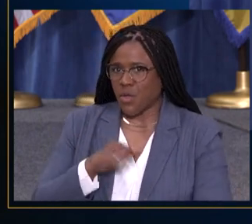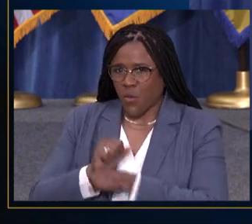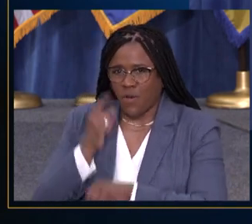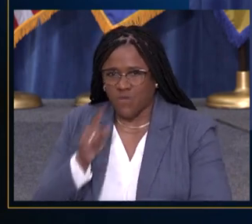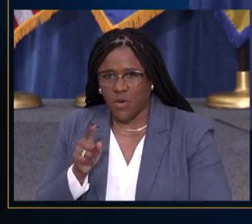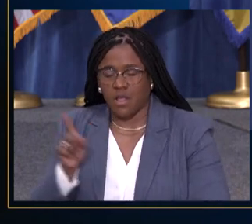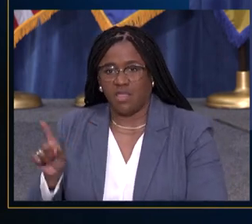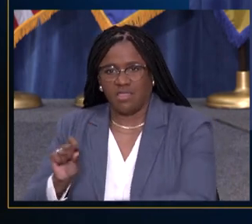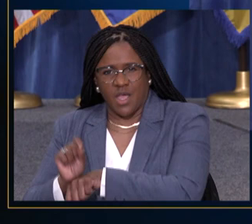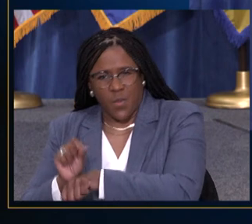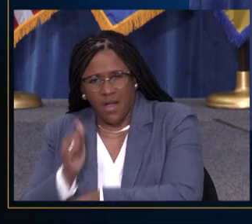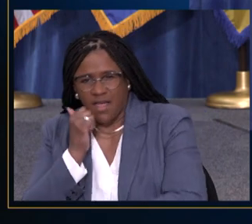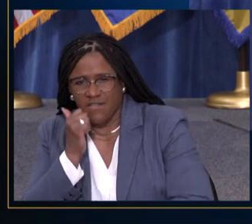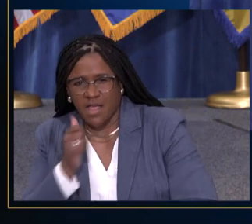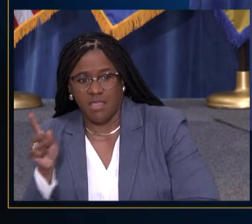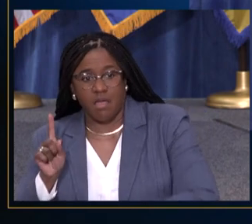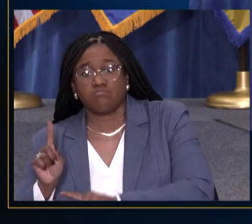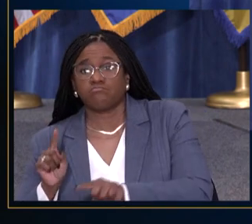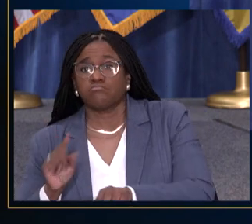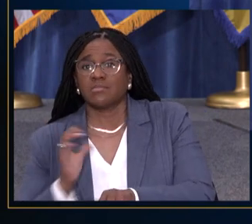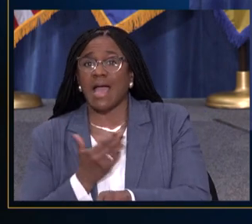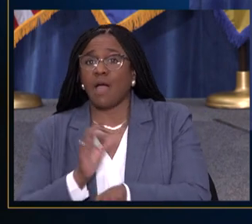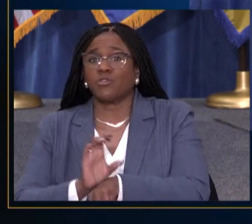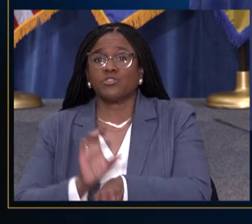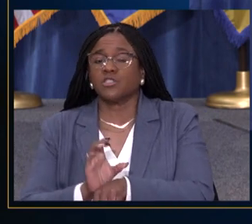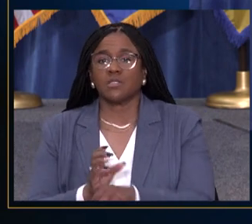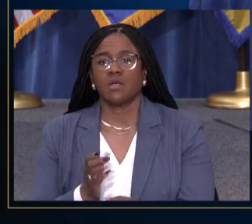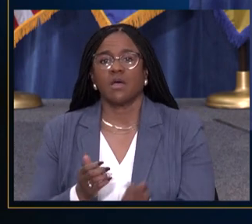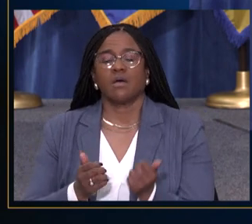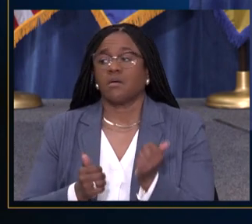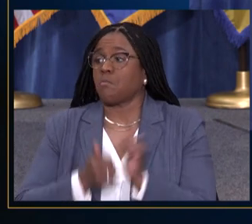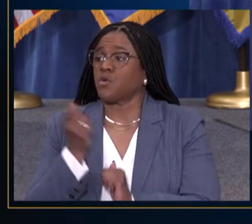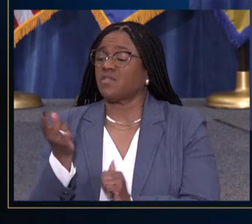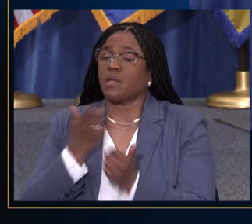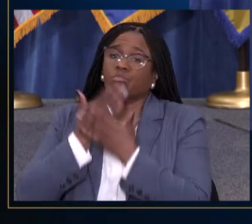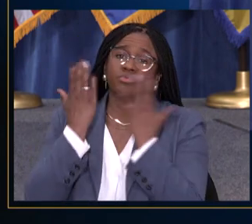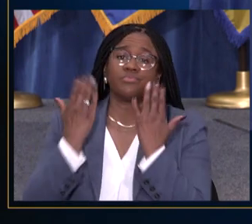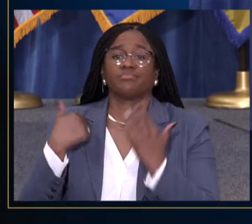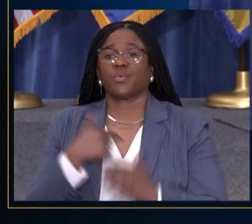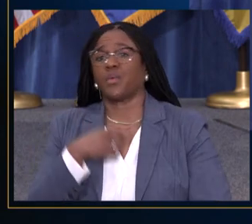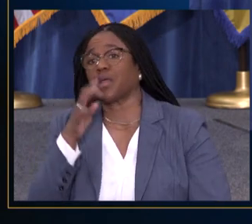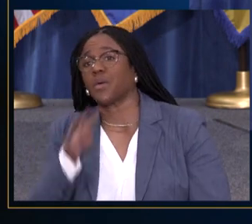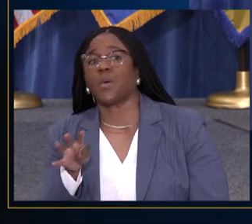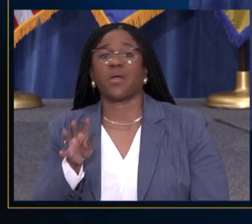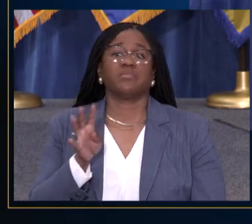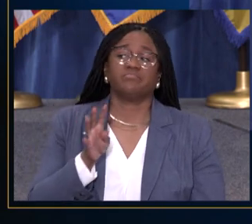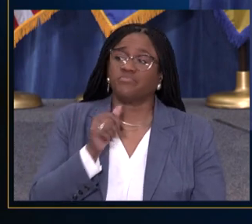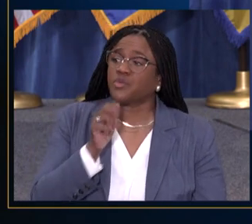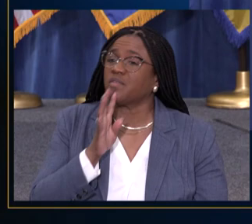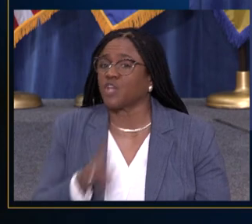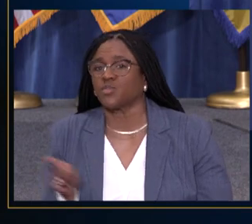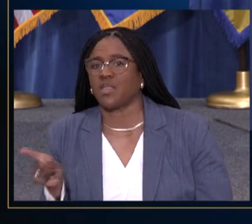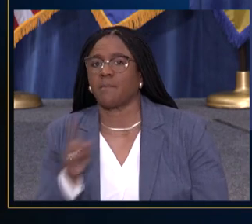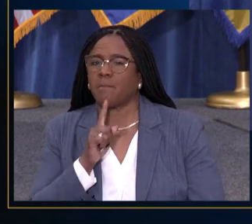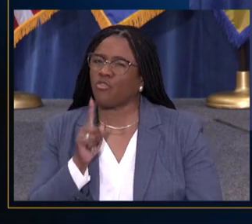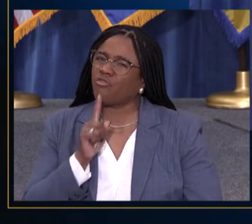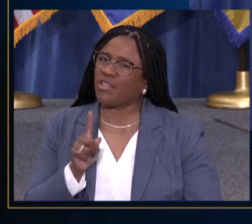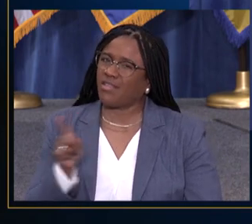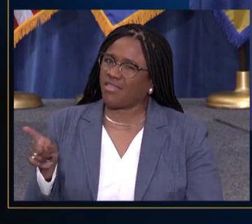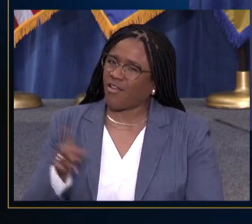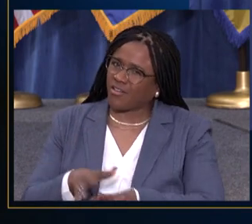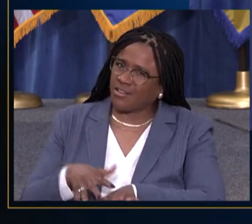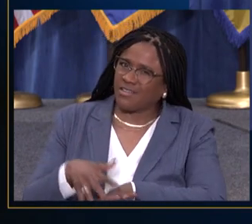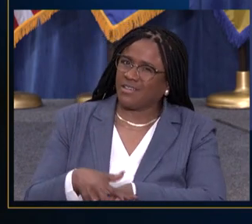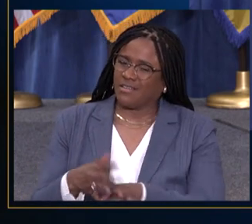we attended, and most of them are overlooked. They're not spoken to. We ignore them. But they are the fabric, the backbone,